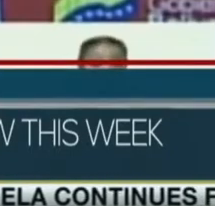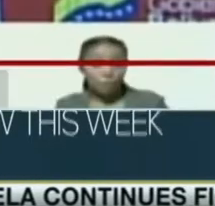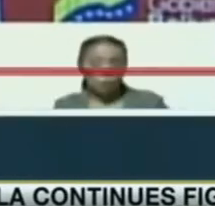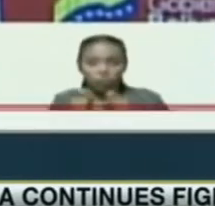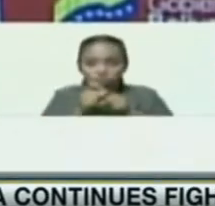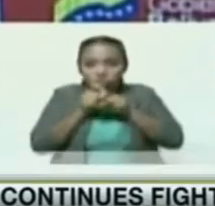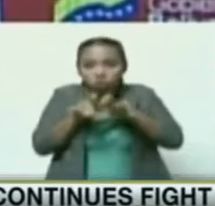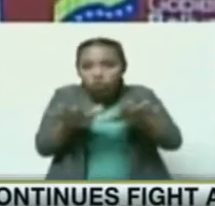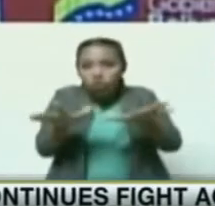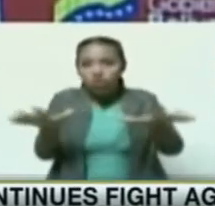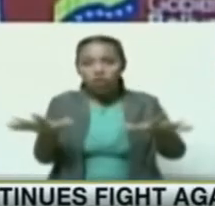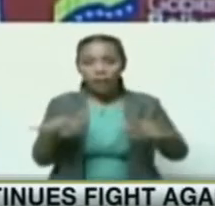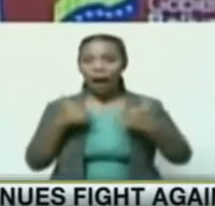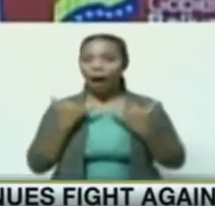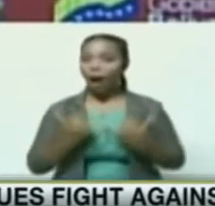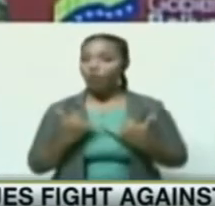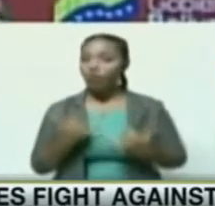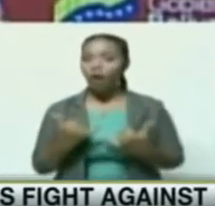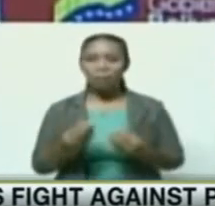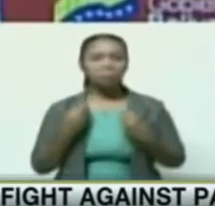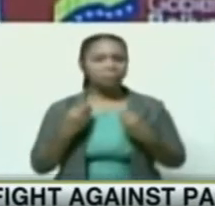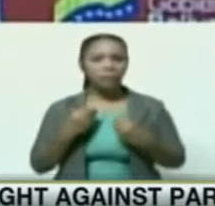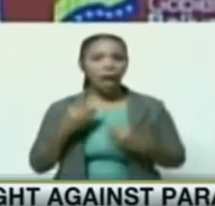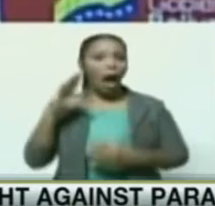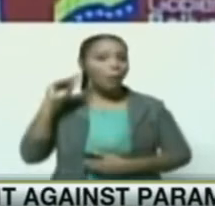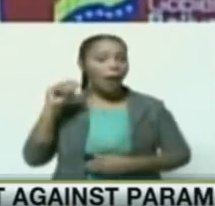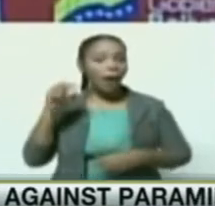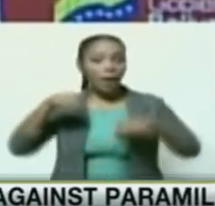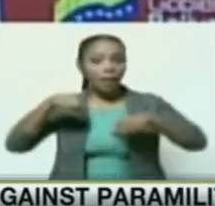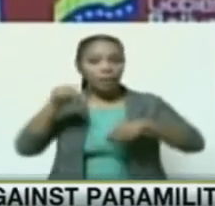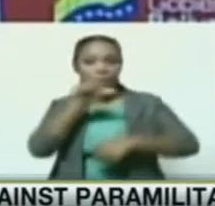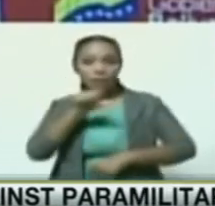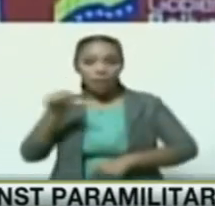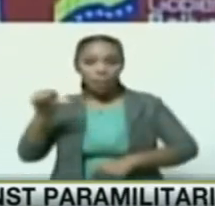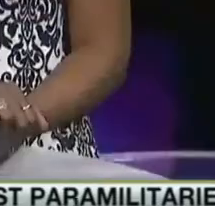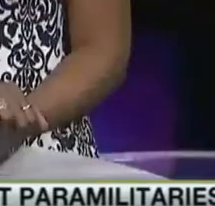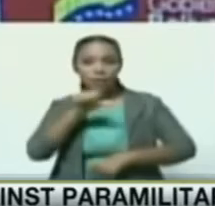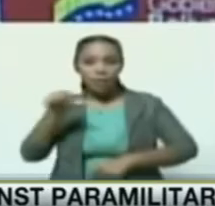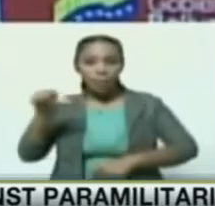Sucre that are dedicated to drug trafficking and human trafficking.